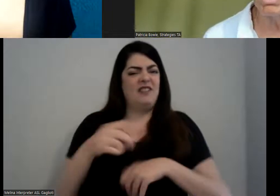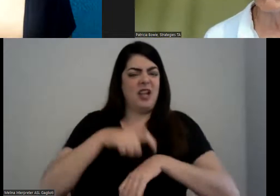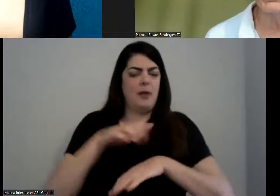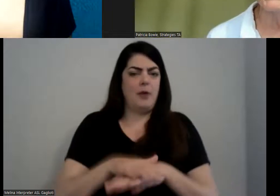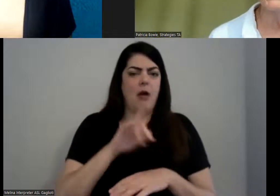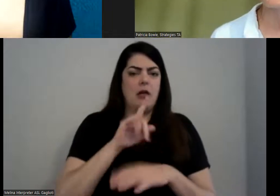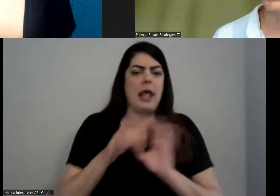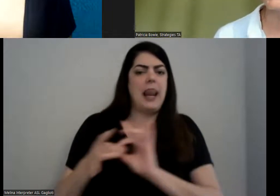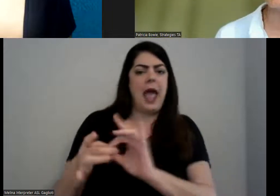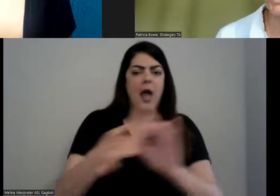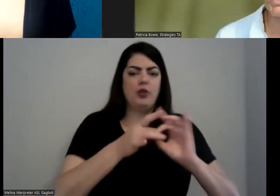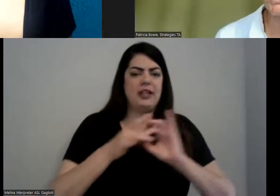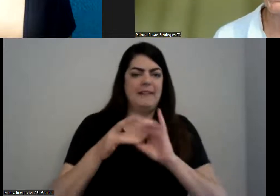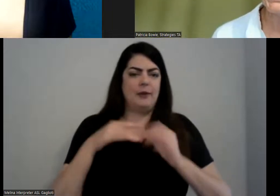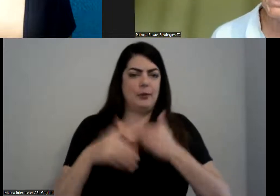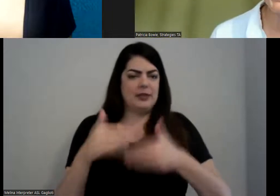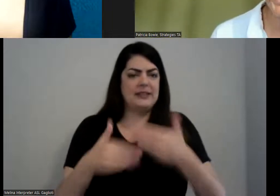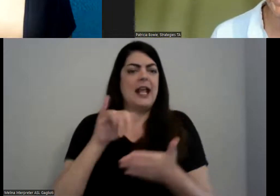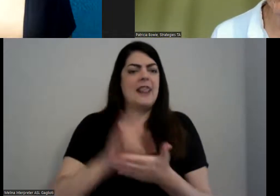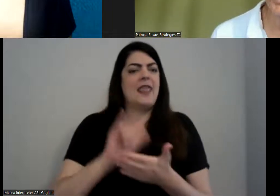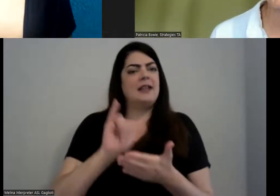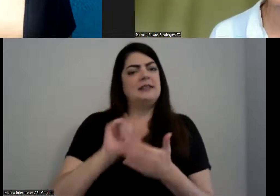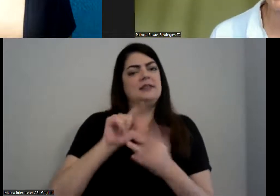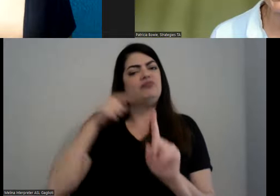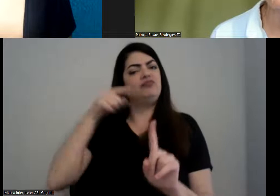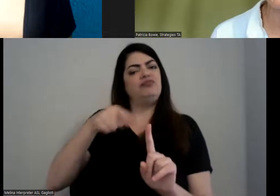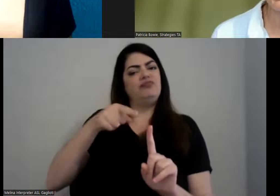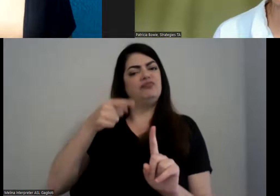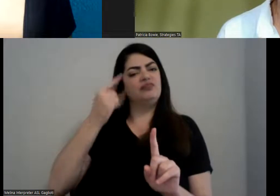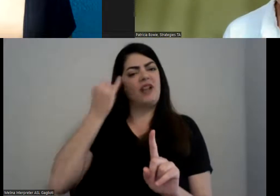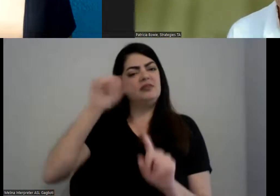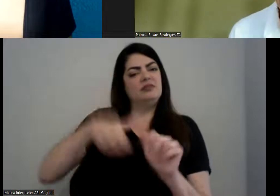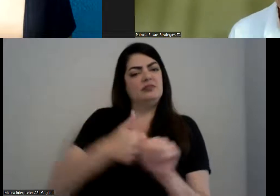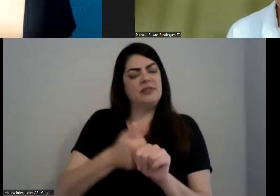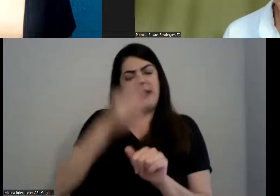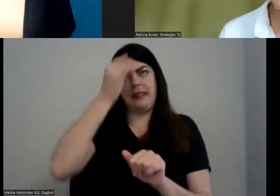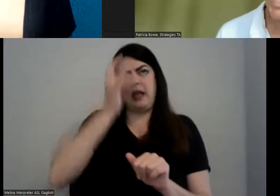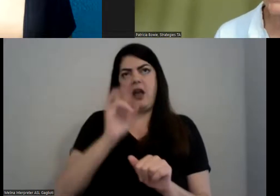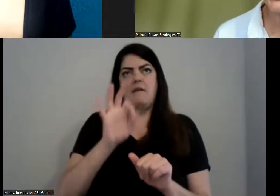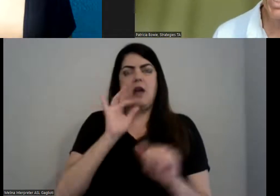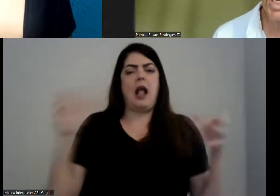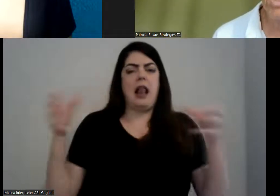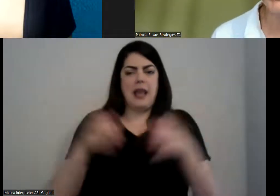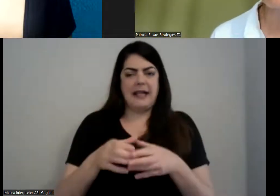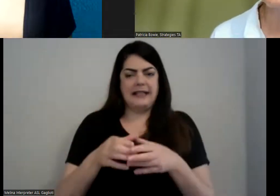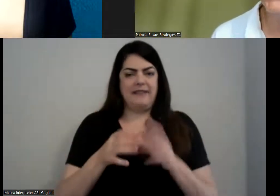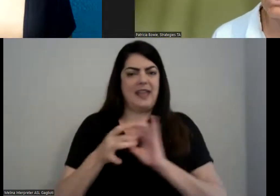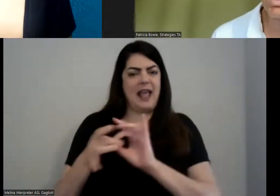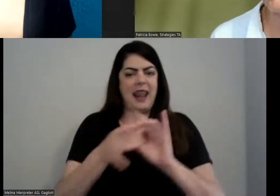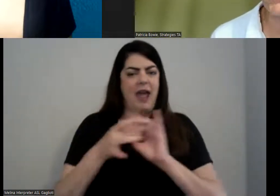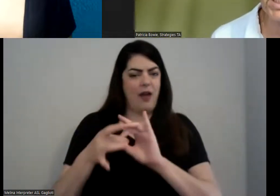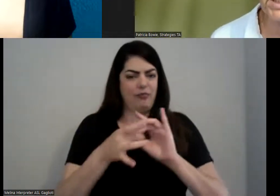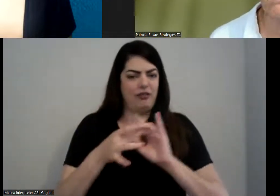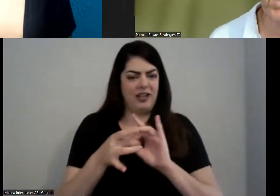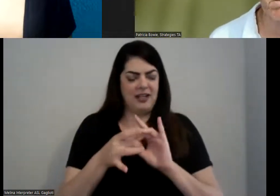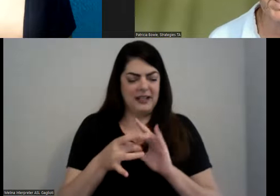the comprehensive prevention plan. It's thinking about a collective collaborative process to actually have improved